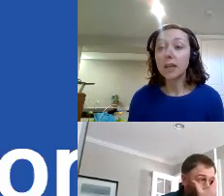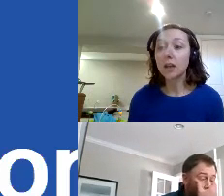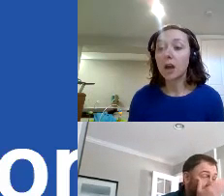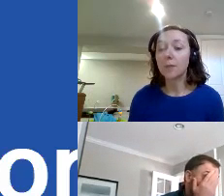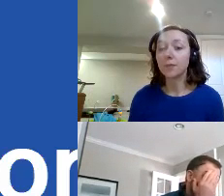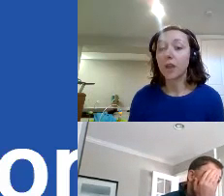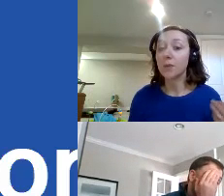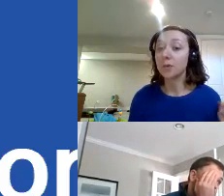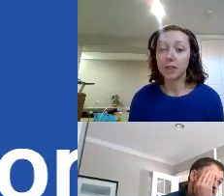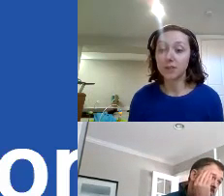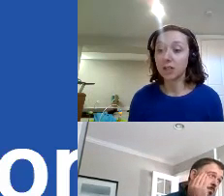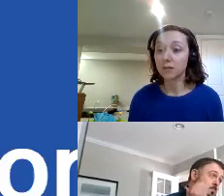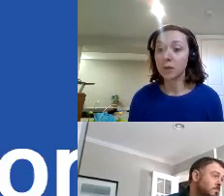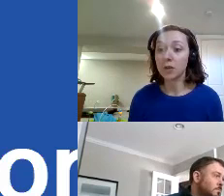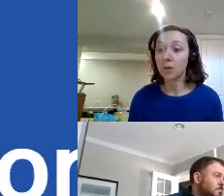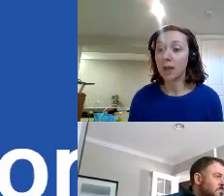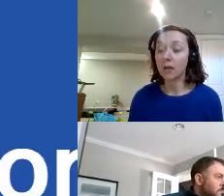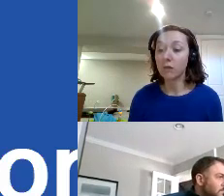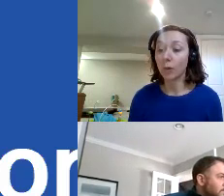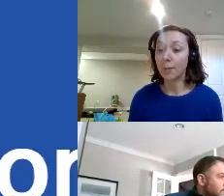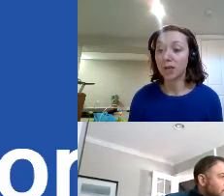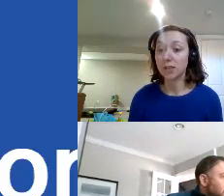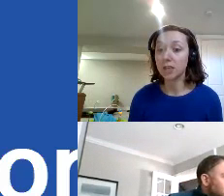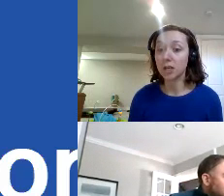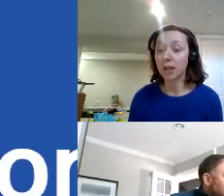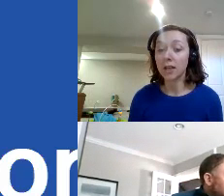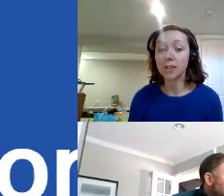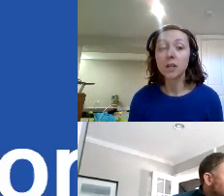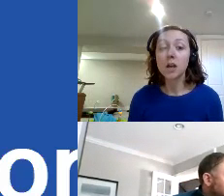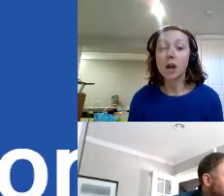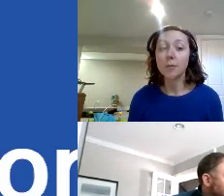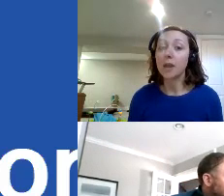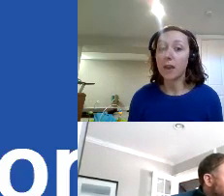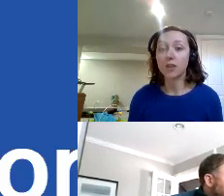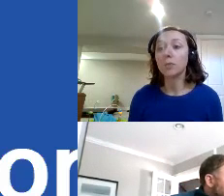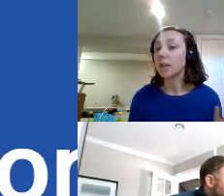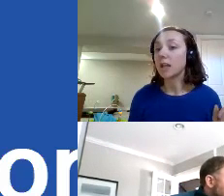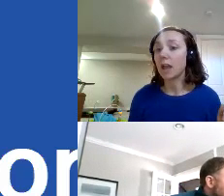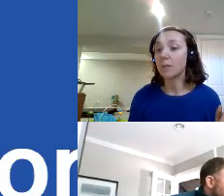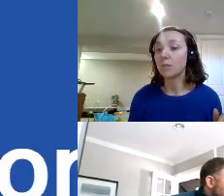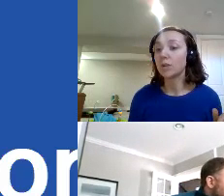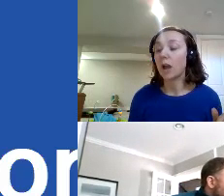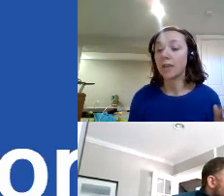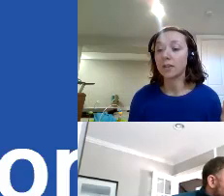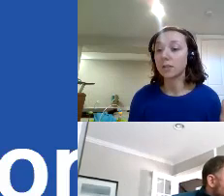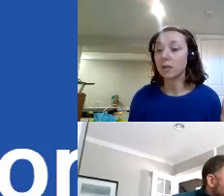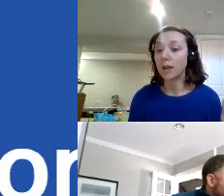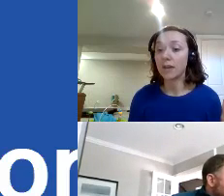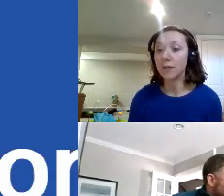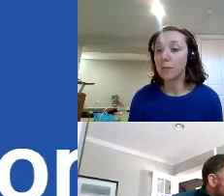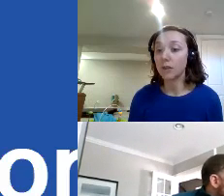our meeting. I would really love to hear from you. You know, we have 4 webinars a year and that annual meeting, and I